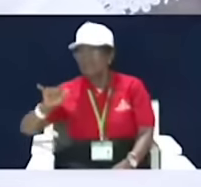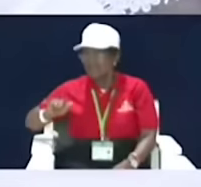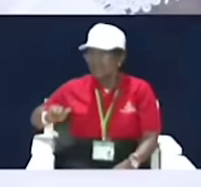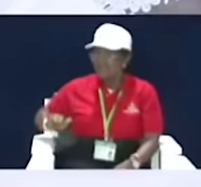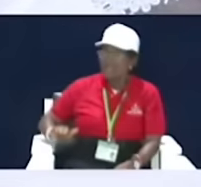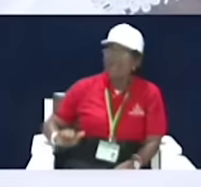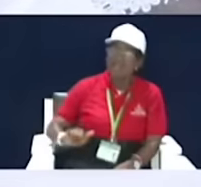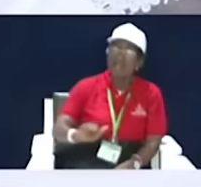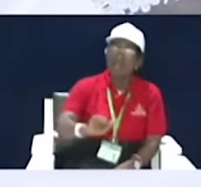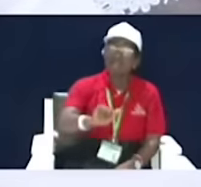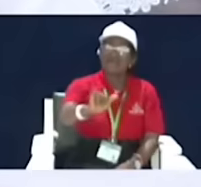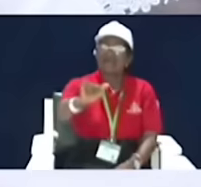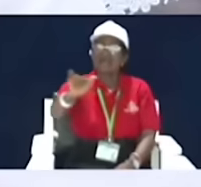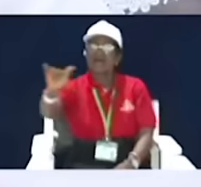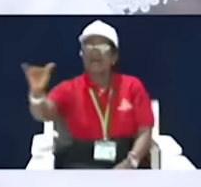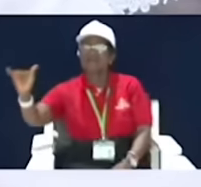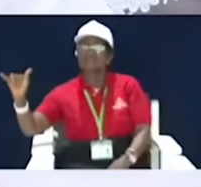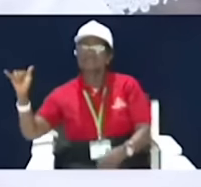everlasting,